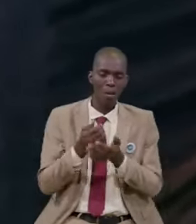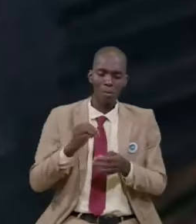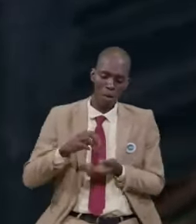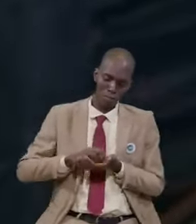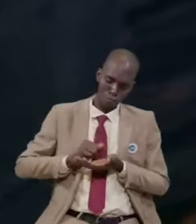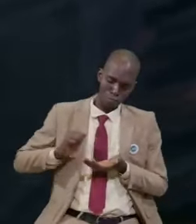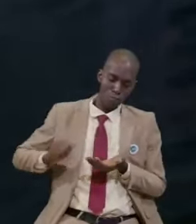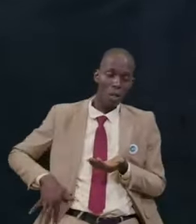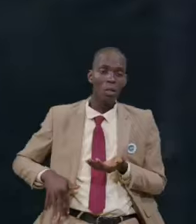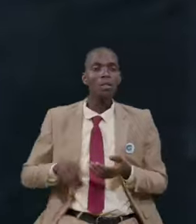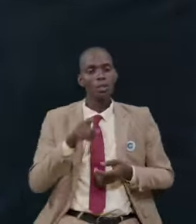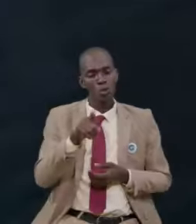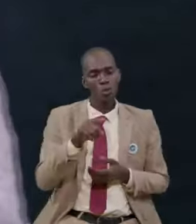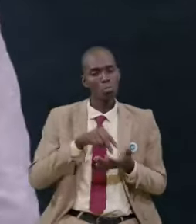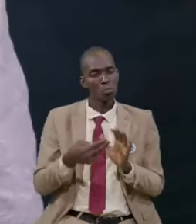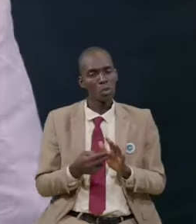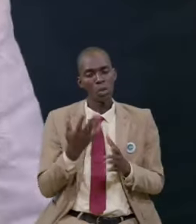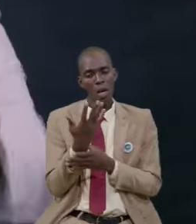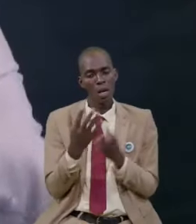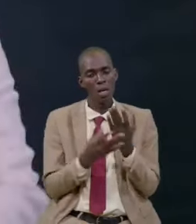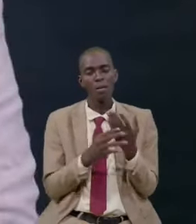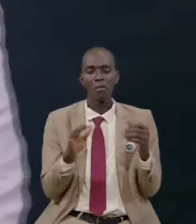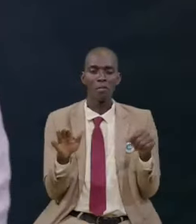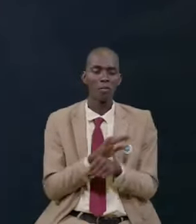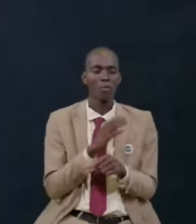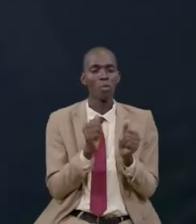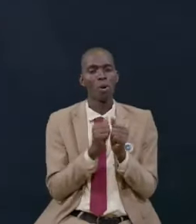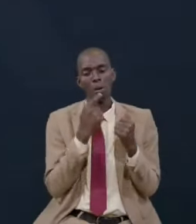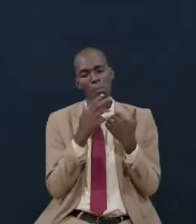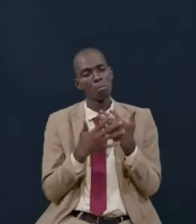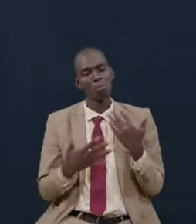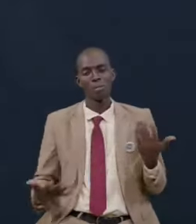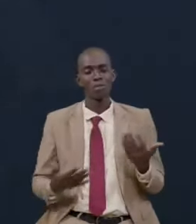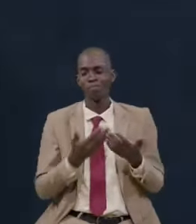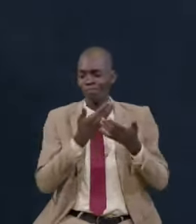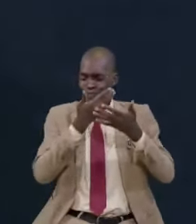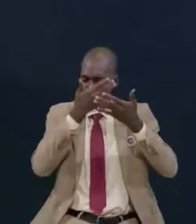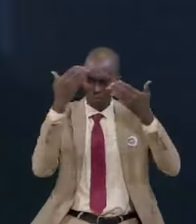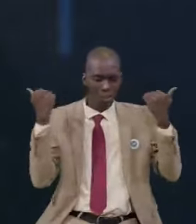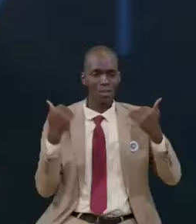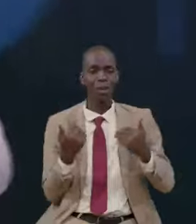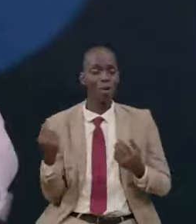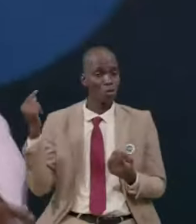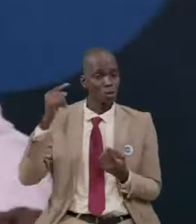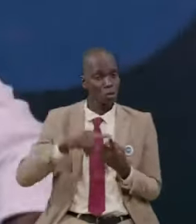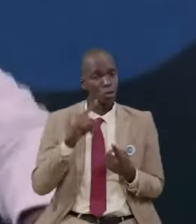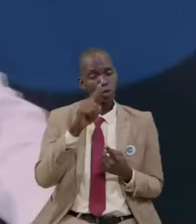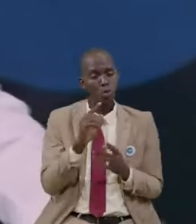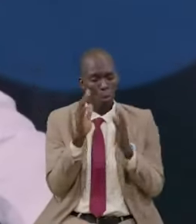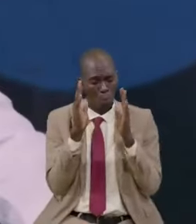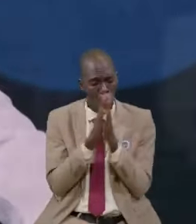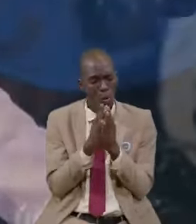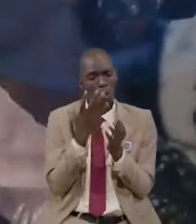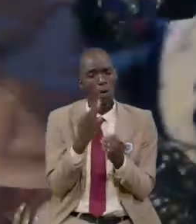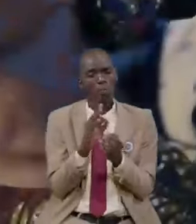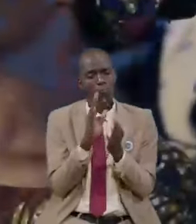full of blood. And it says forget it until you repent, until you feel sorry for what you have done. And you